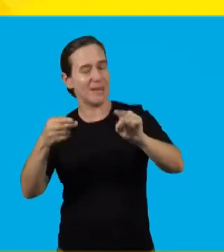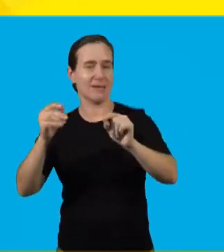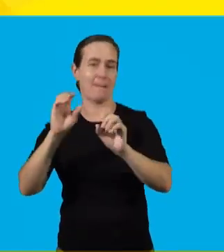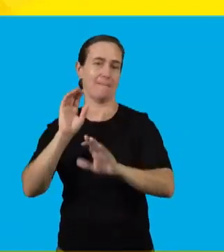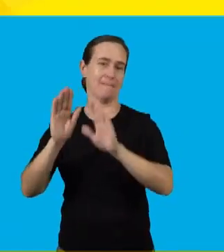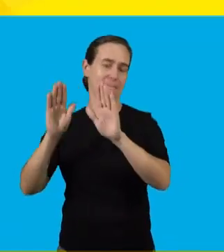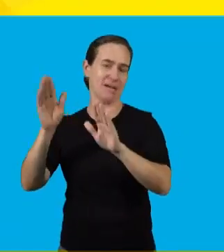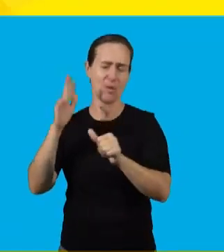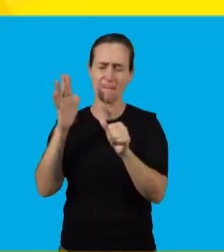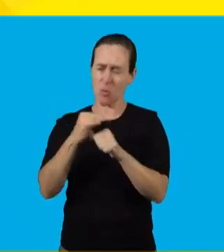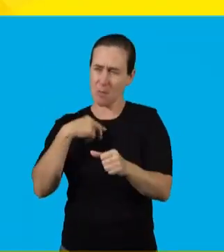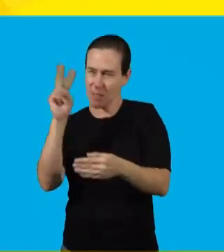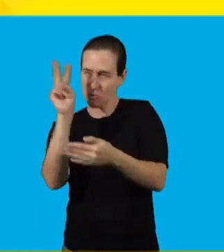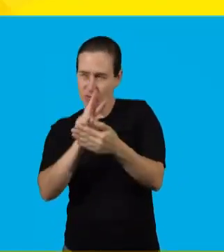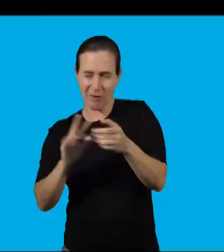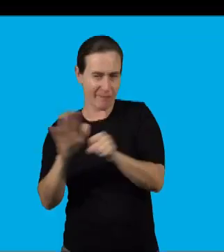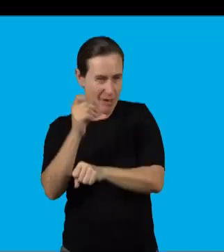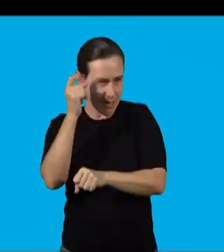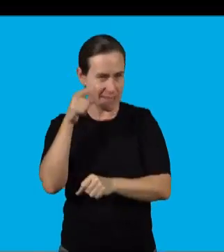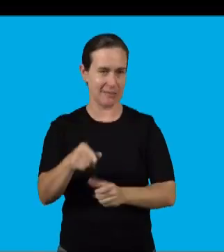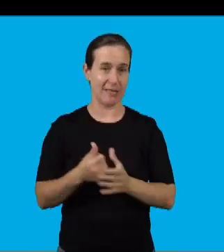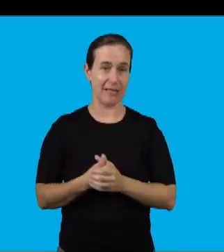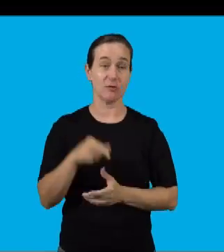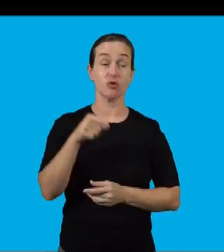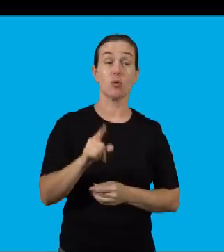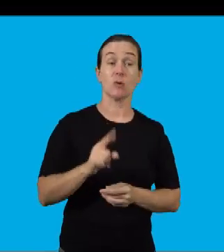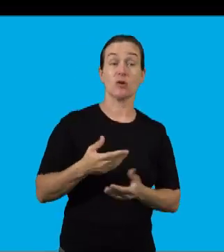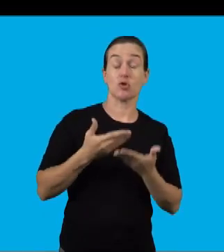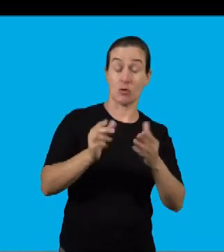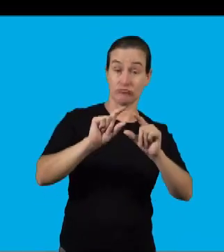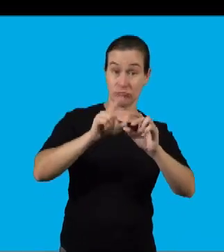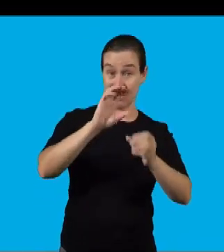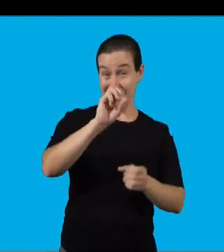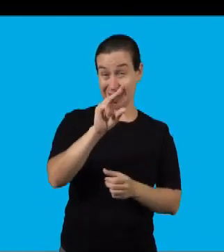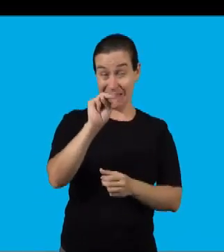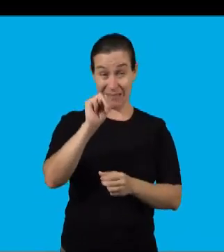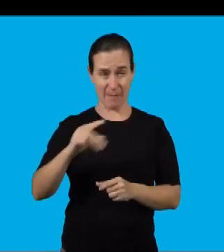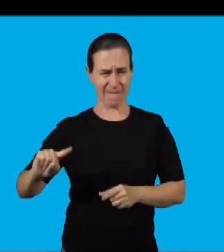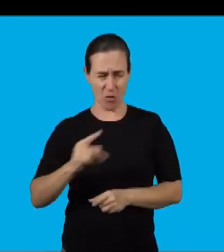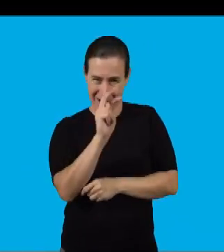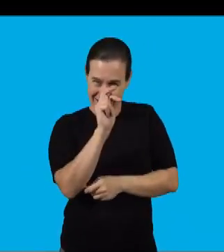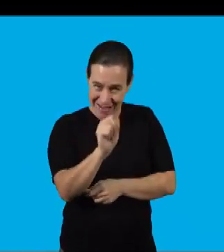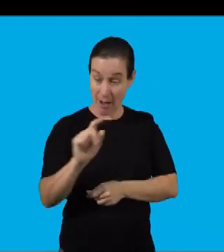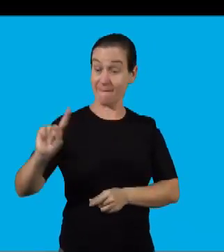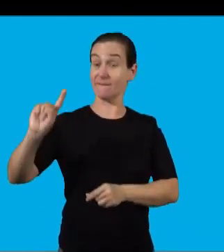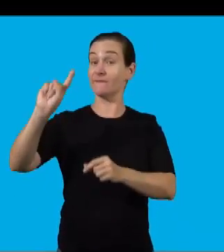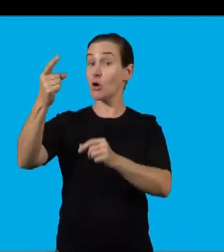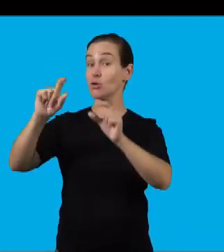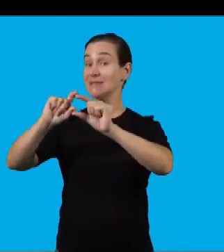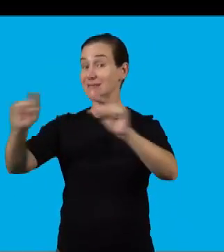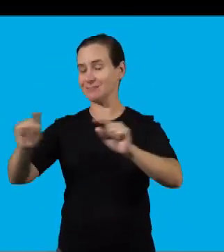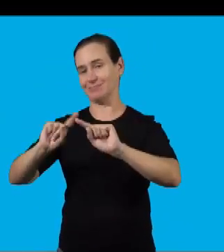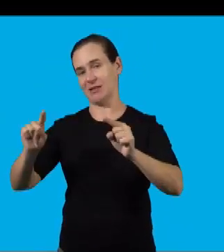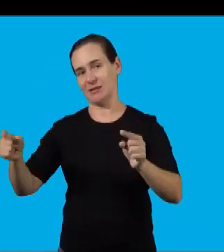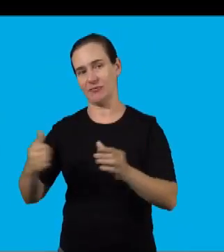the statement. So the statement there says the sum of the first n first differences. So which pattern are we actually focusing on?